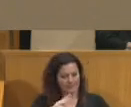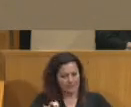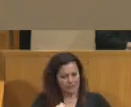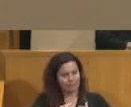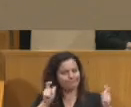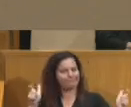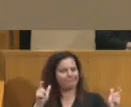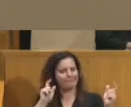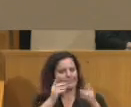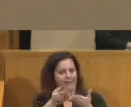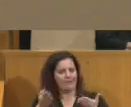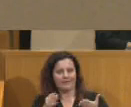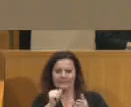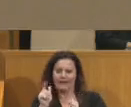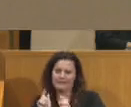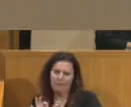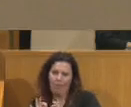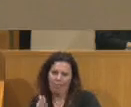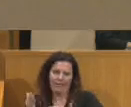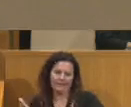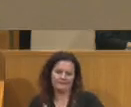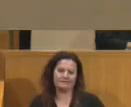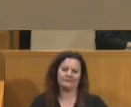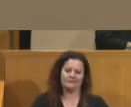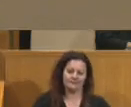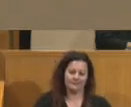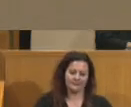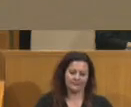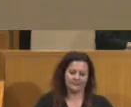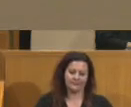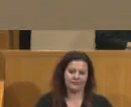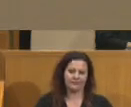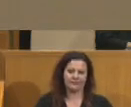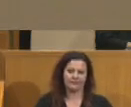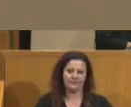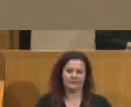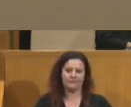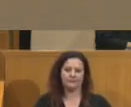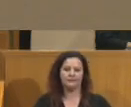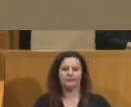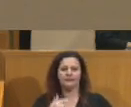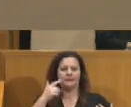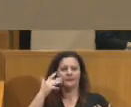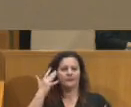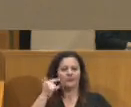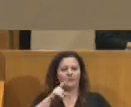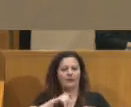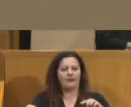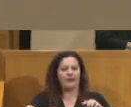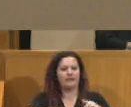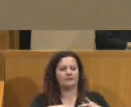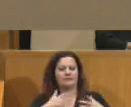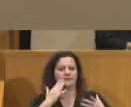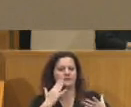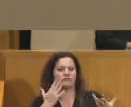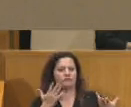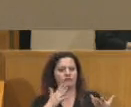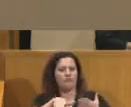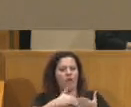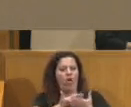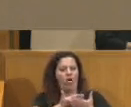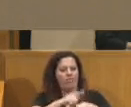major corporations who want incentives to come to our community, to work with conventions who want to